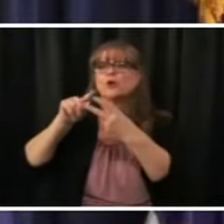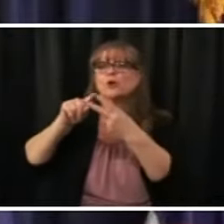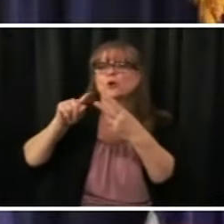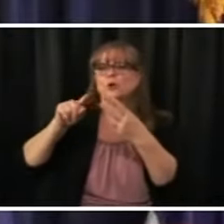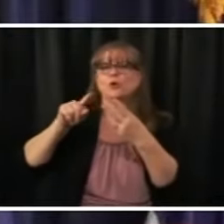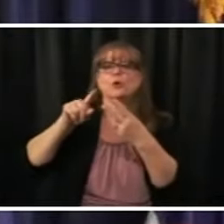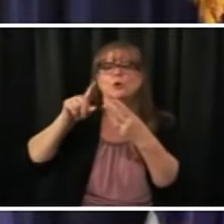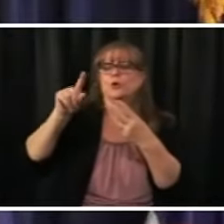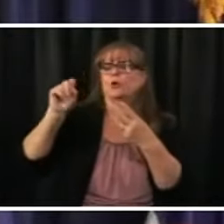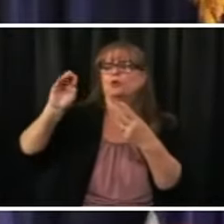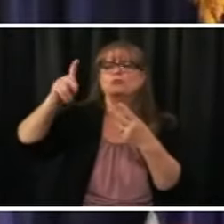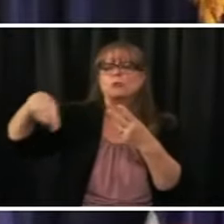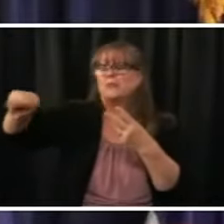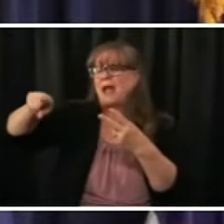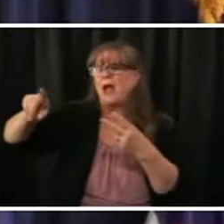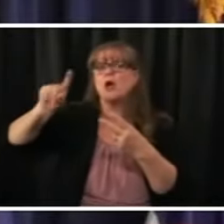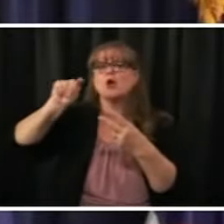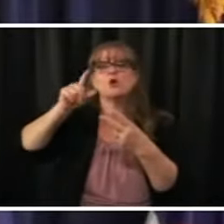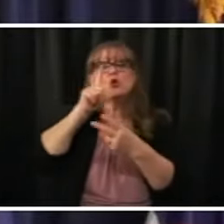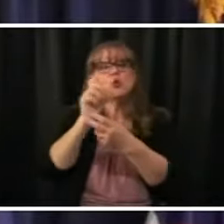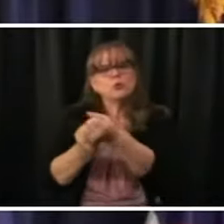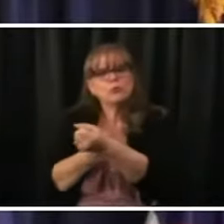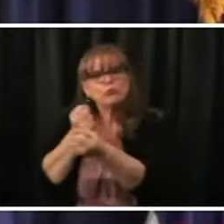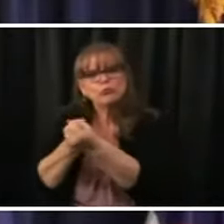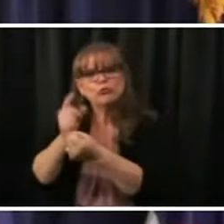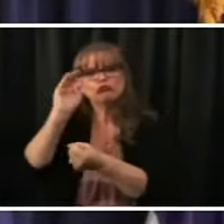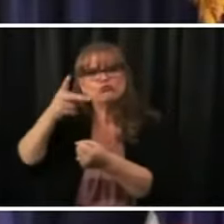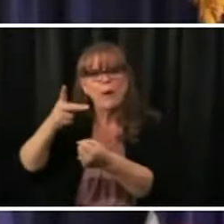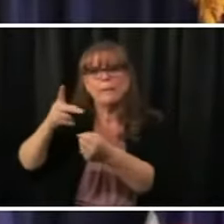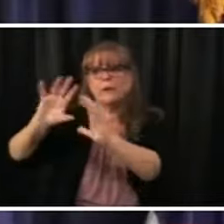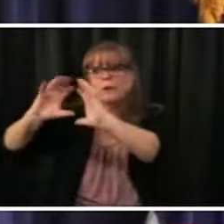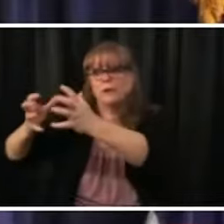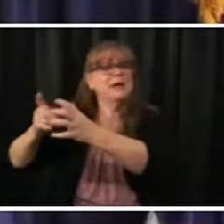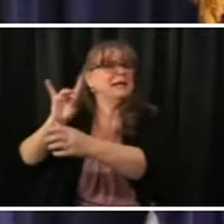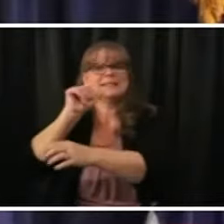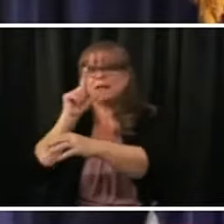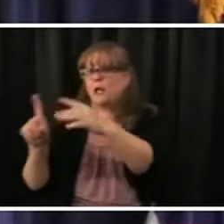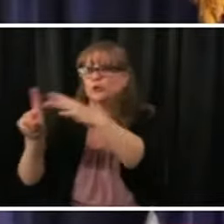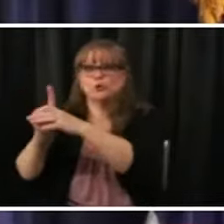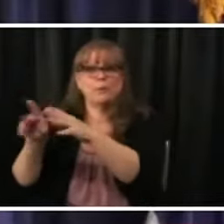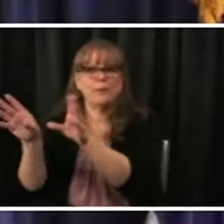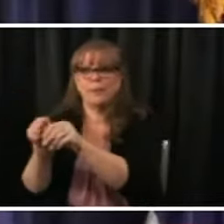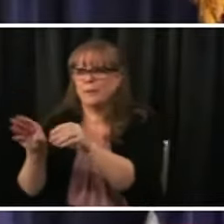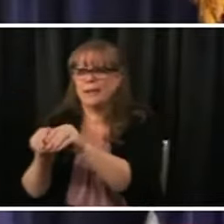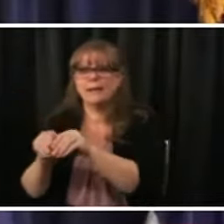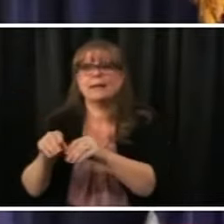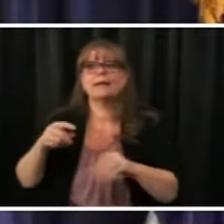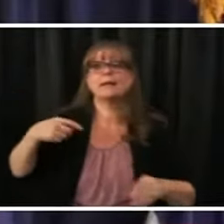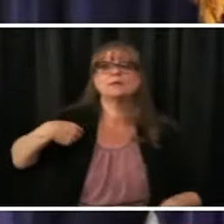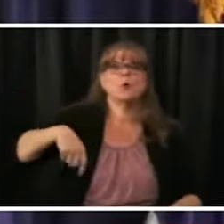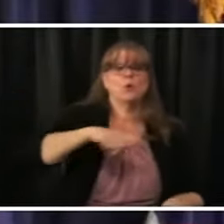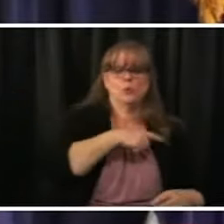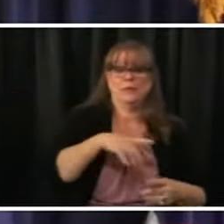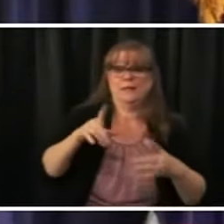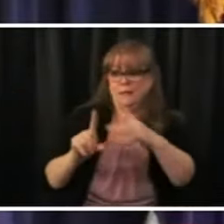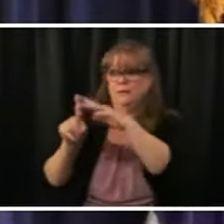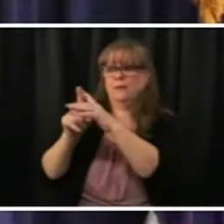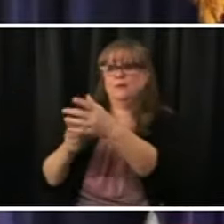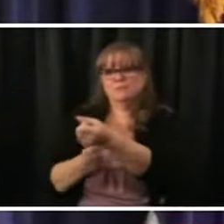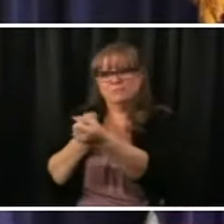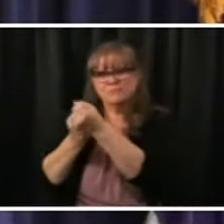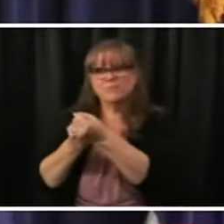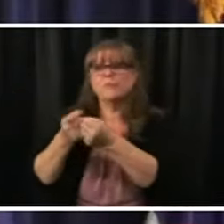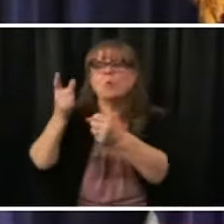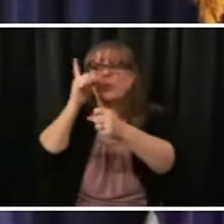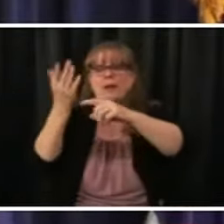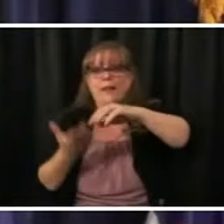the efforts of the Biden task force and administration, specifically increasing dosage available to the states